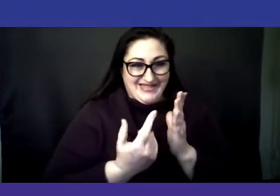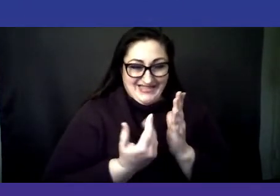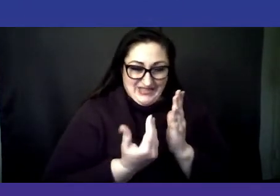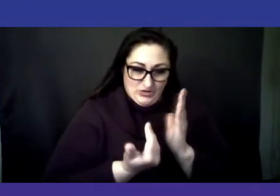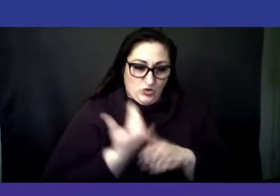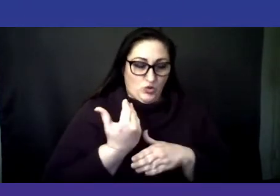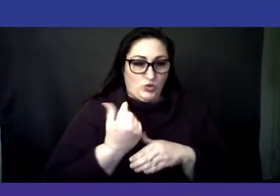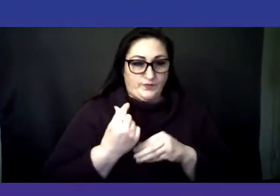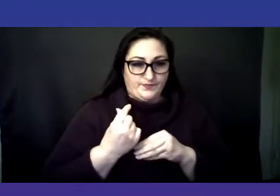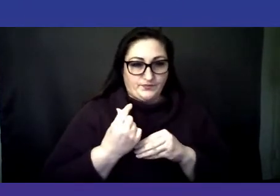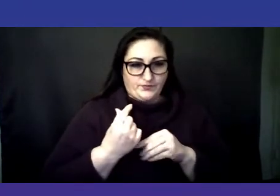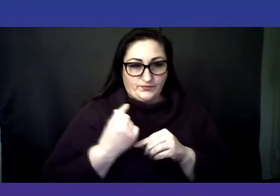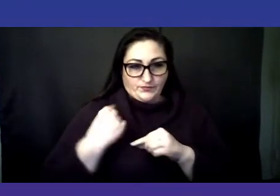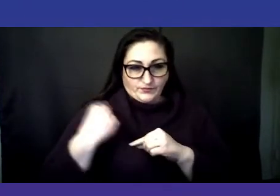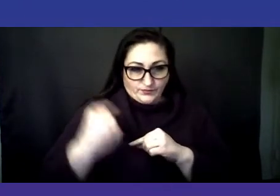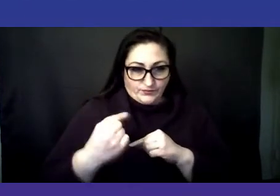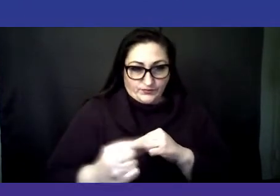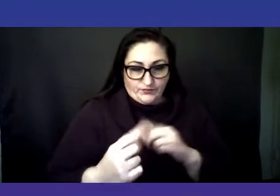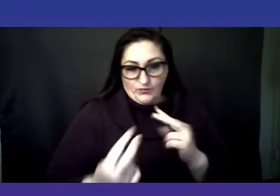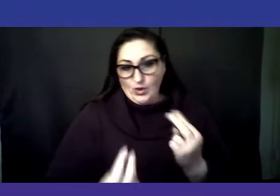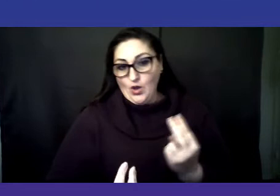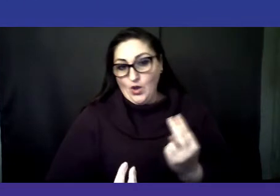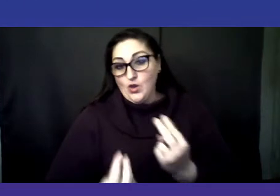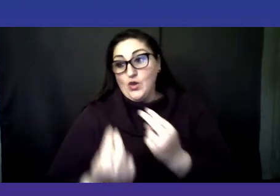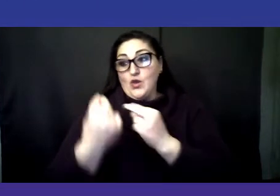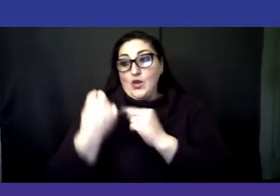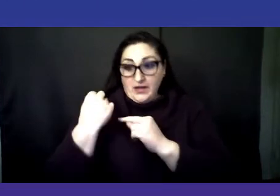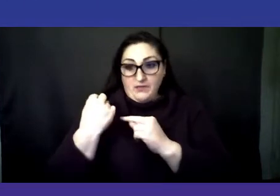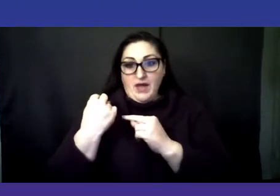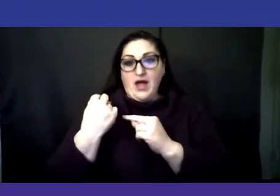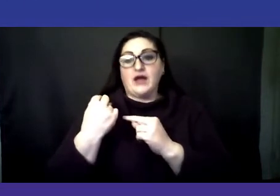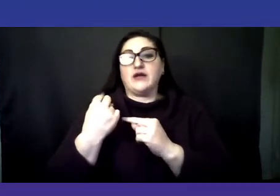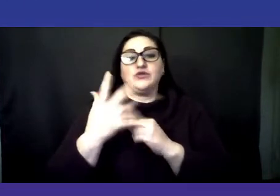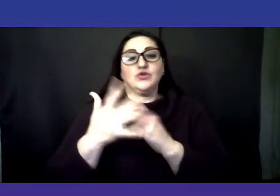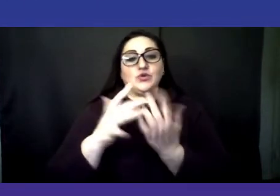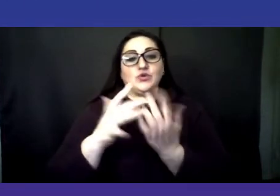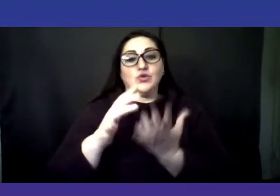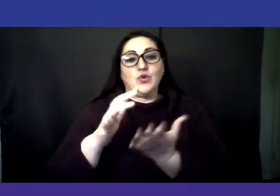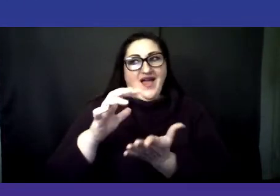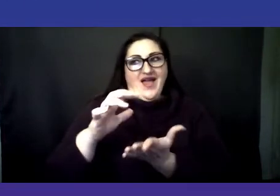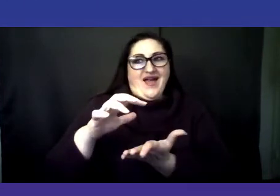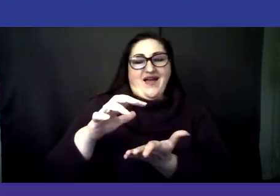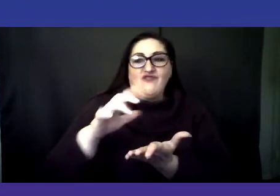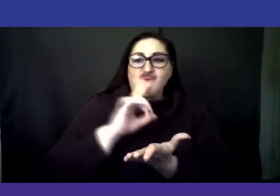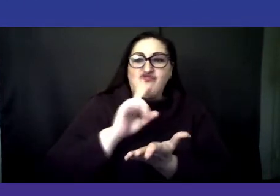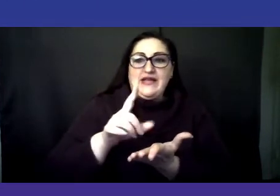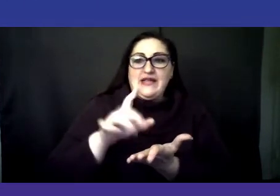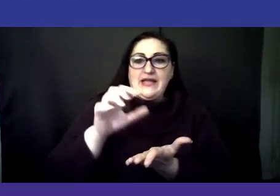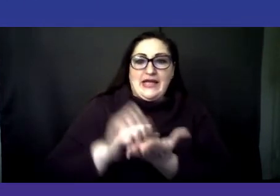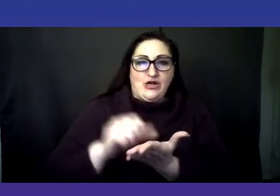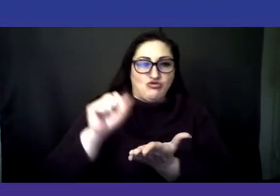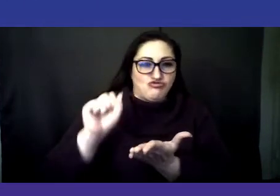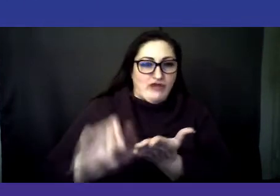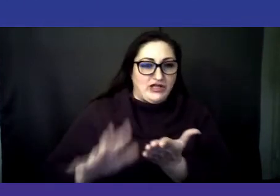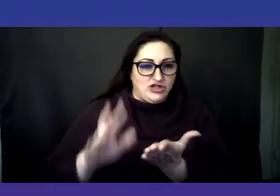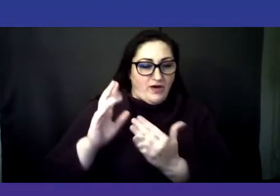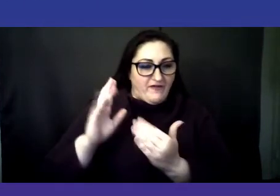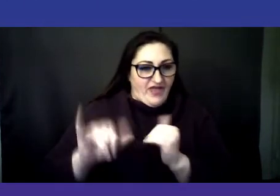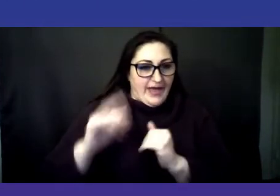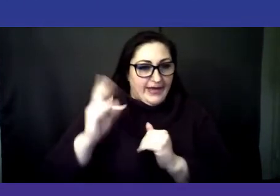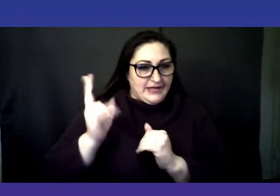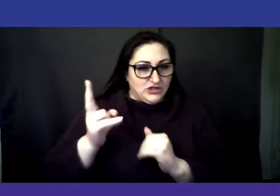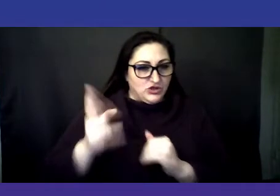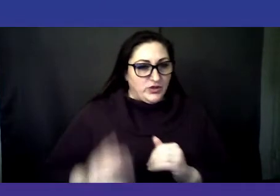generation looking back into an erasure, that we can actually name things and people